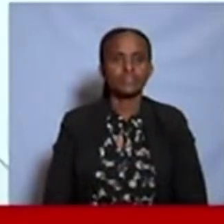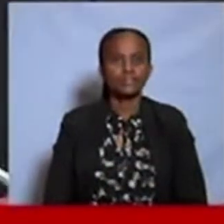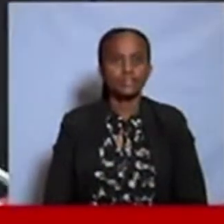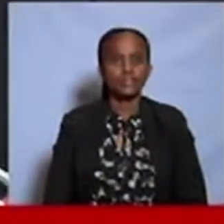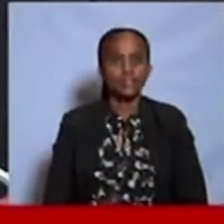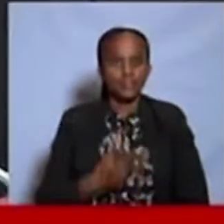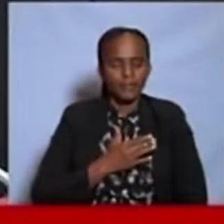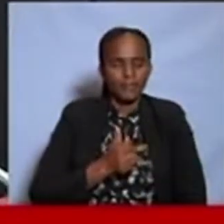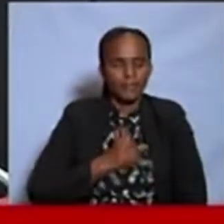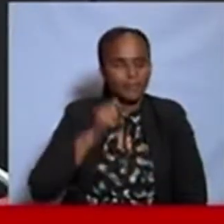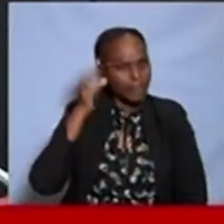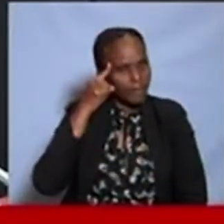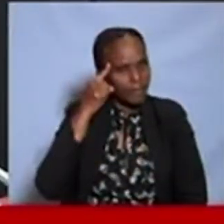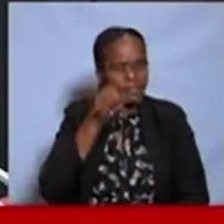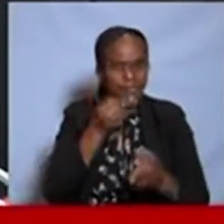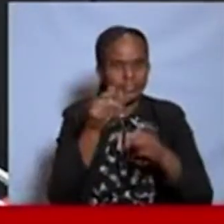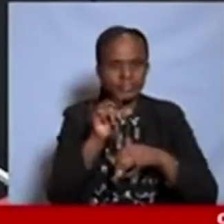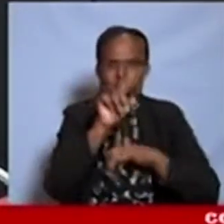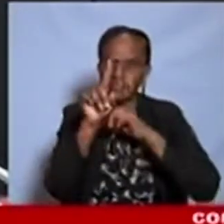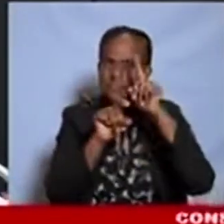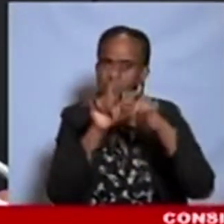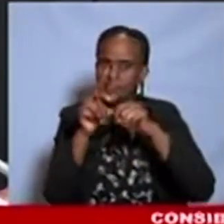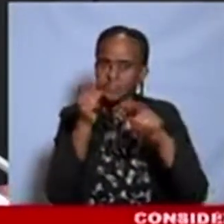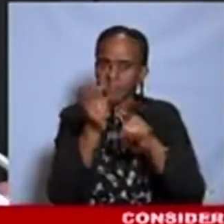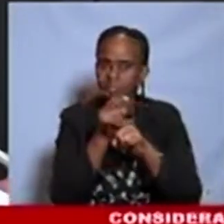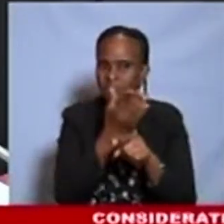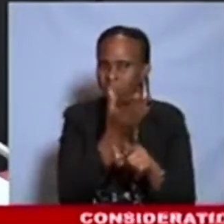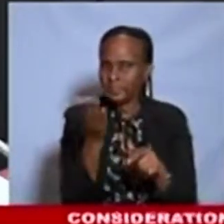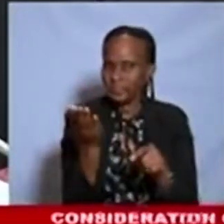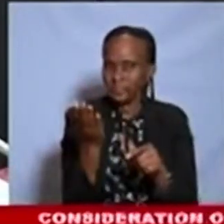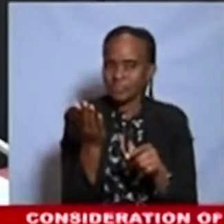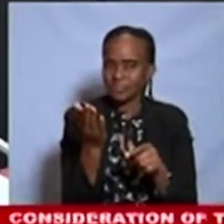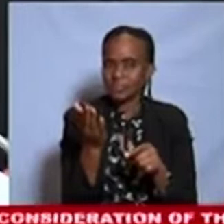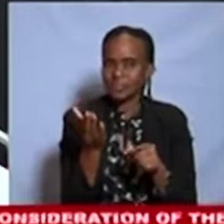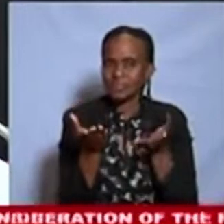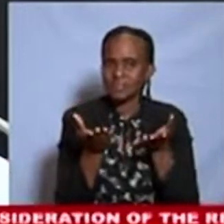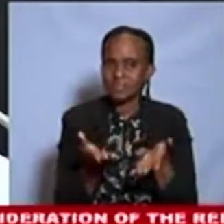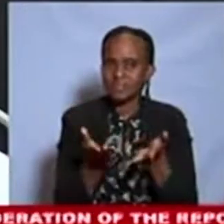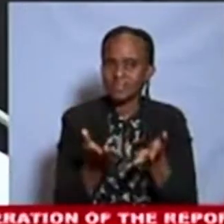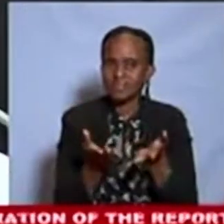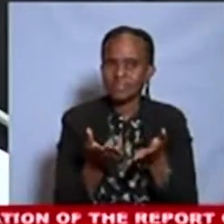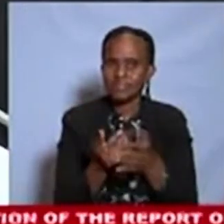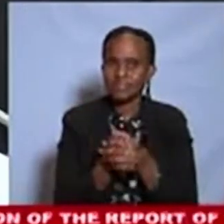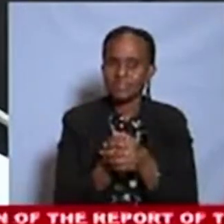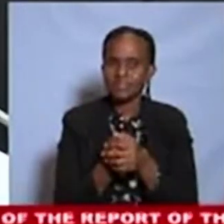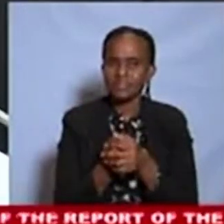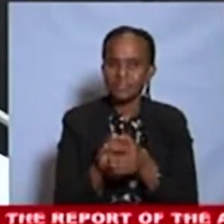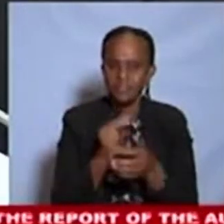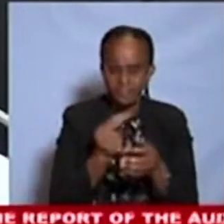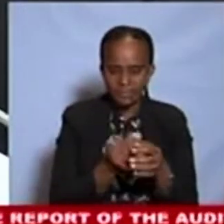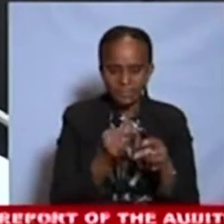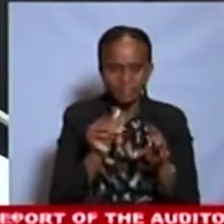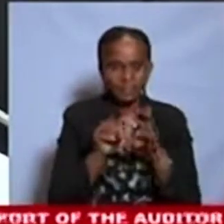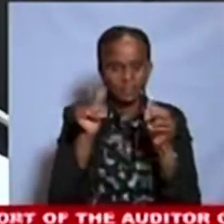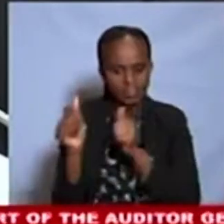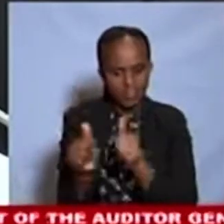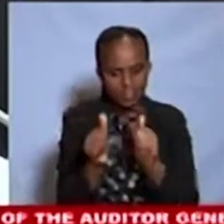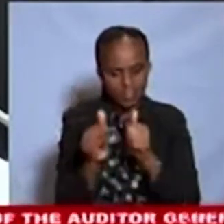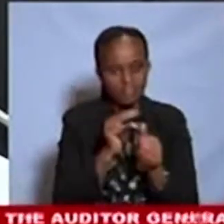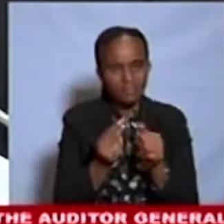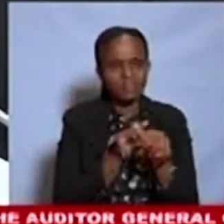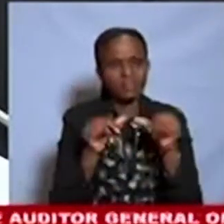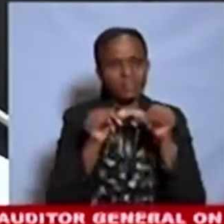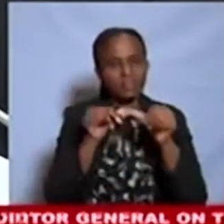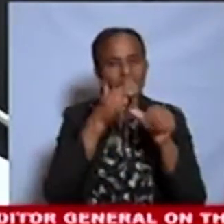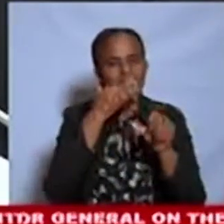I think most of the questions are arising from the audit queries that we are here for. And in our action plans, I think we are still pledging that